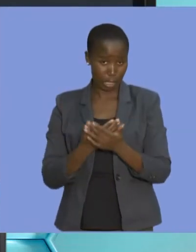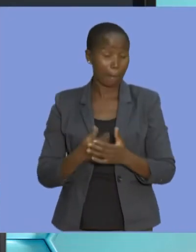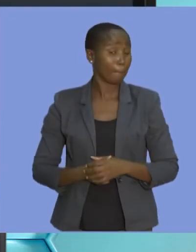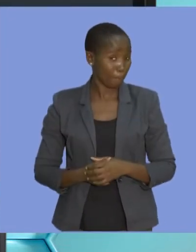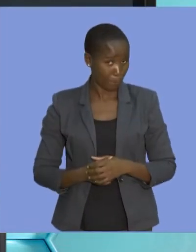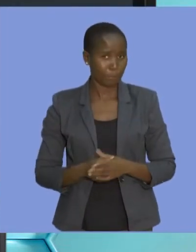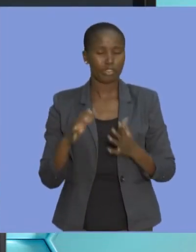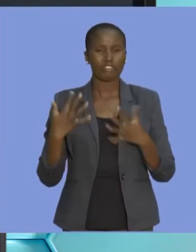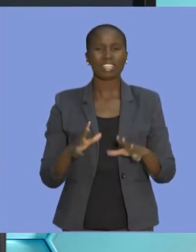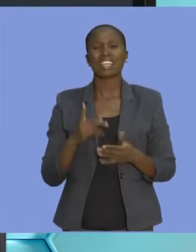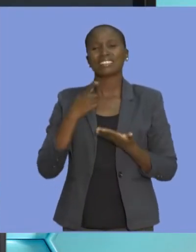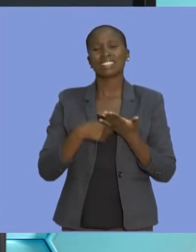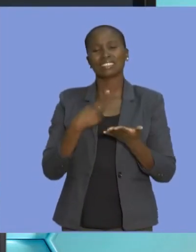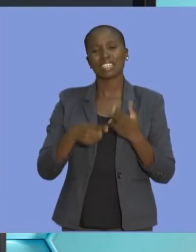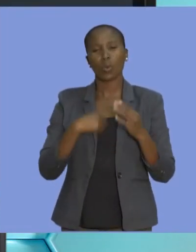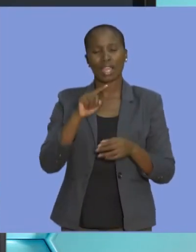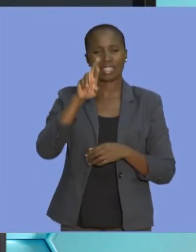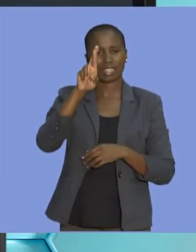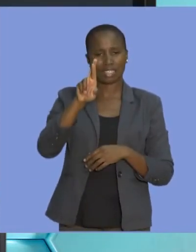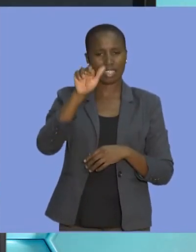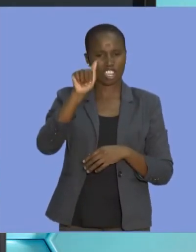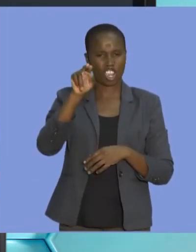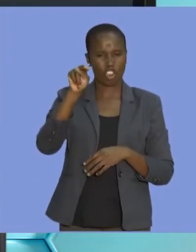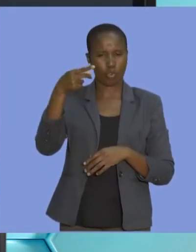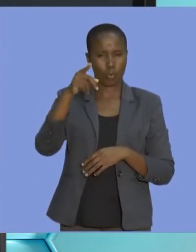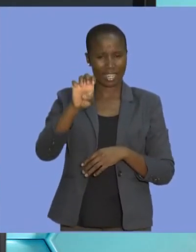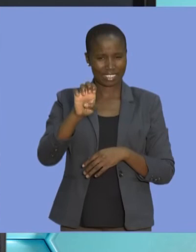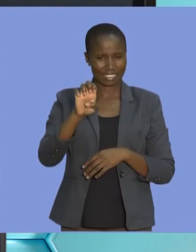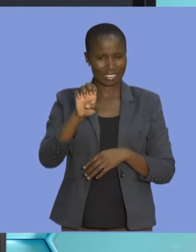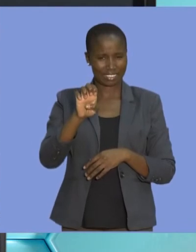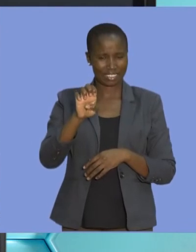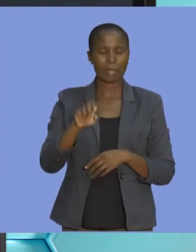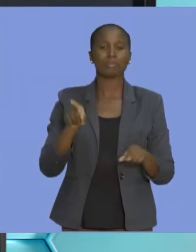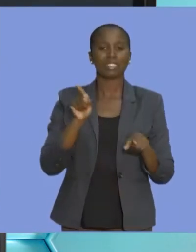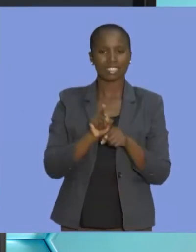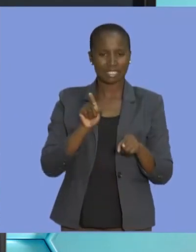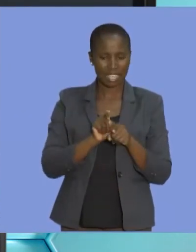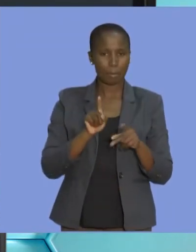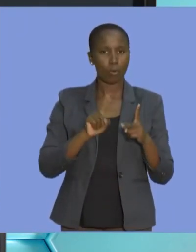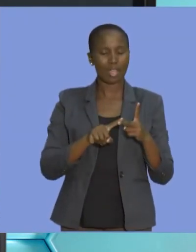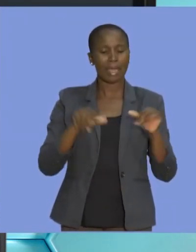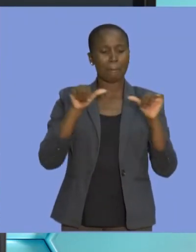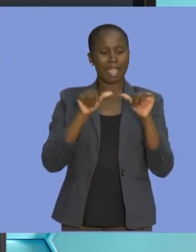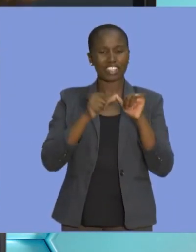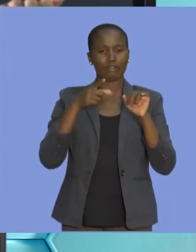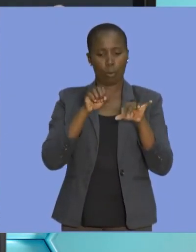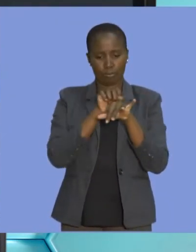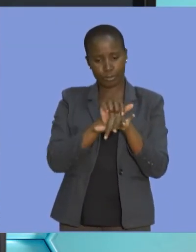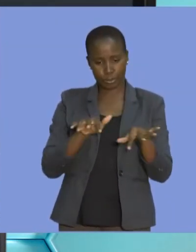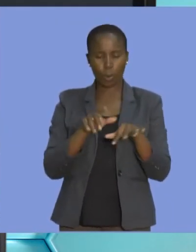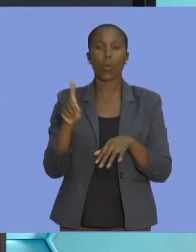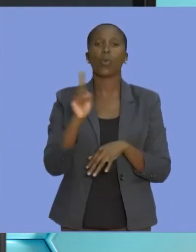discussing what is range, and we discussed is one measure of dispersion. And we said range is defined as the